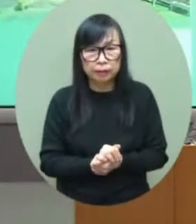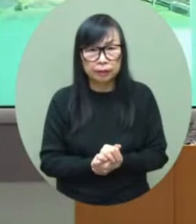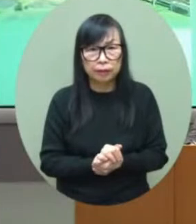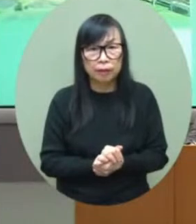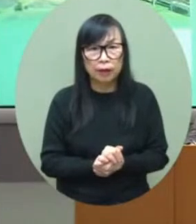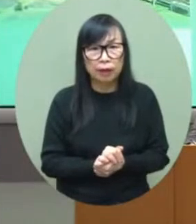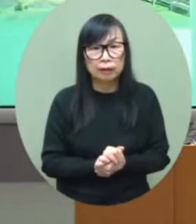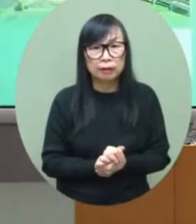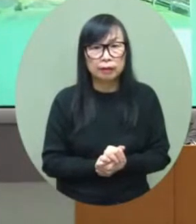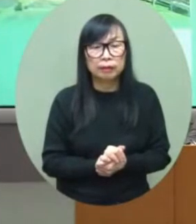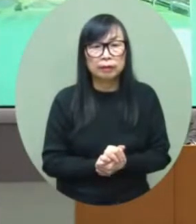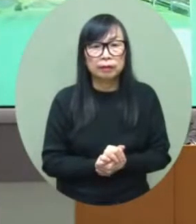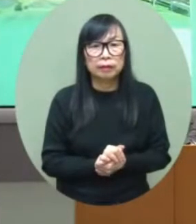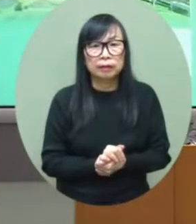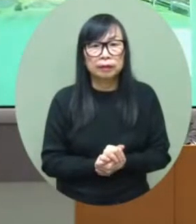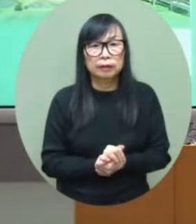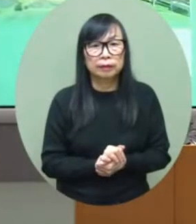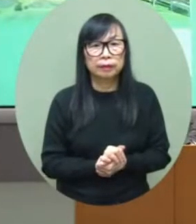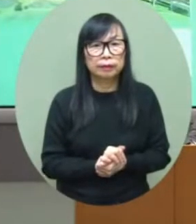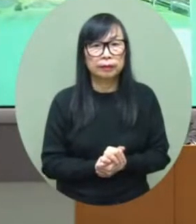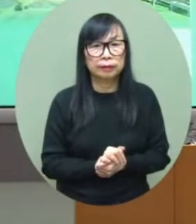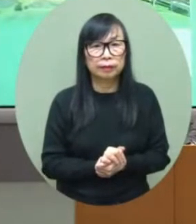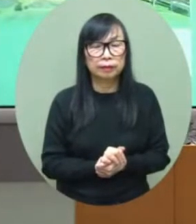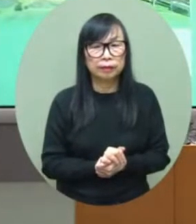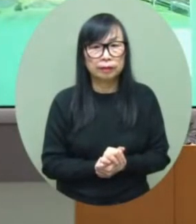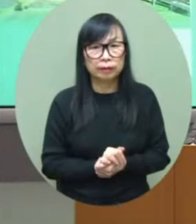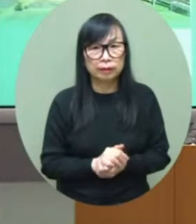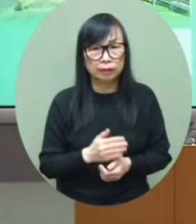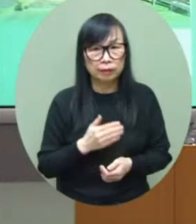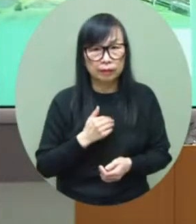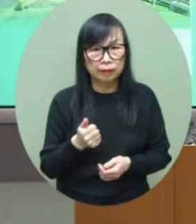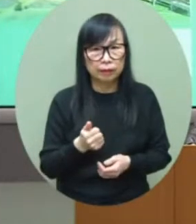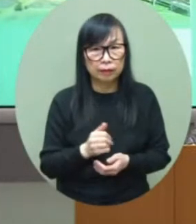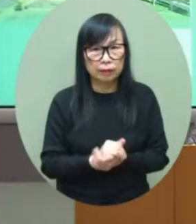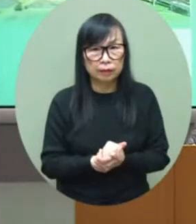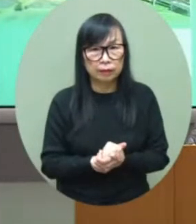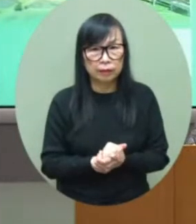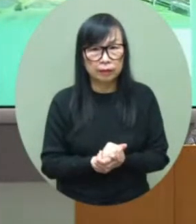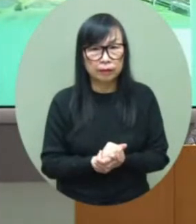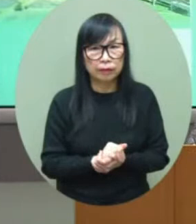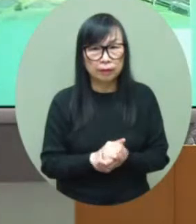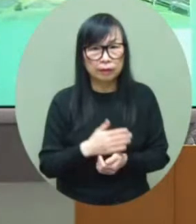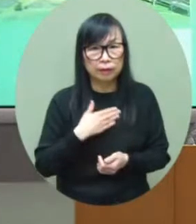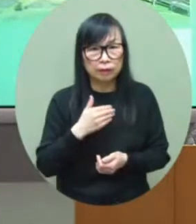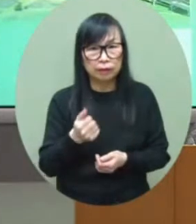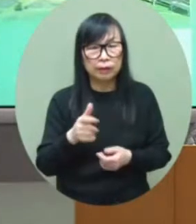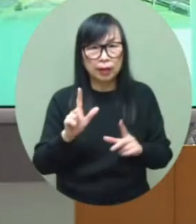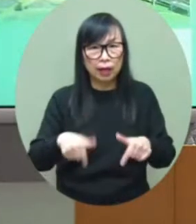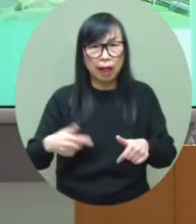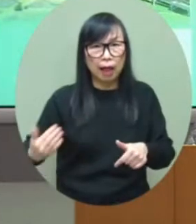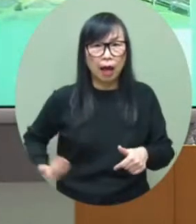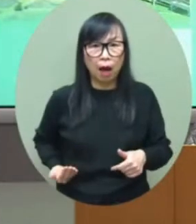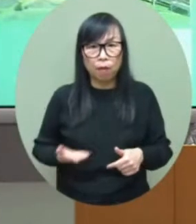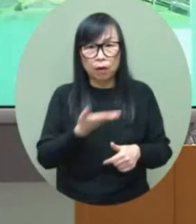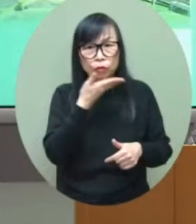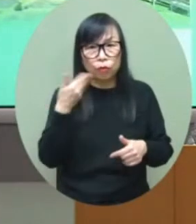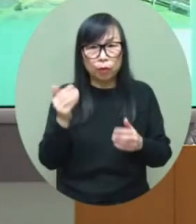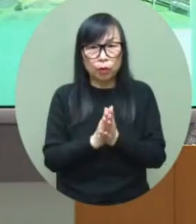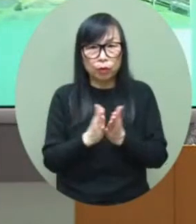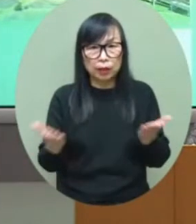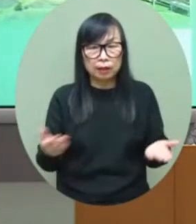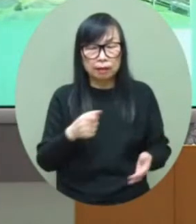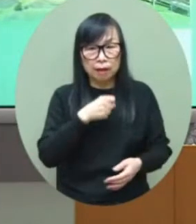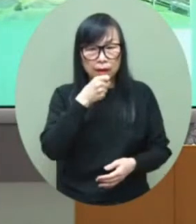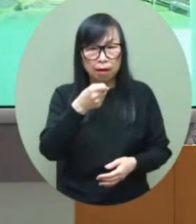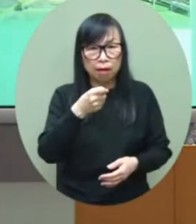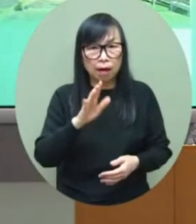the third row, the one at the far end, please. BNP, the first question, why is the pre-departure RAT